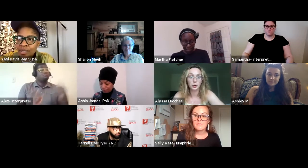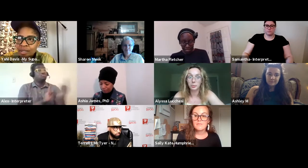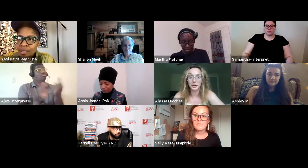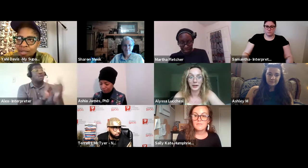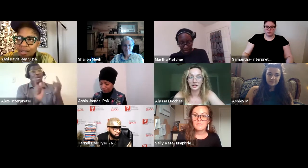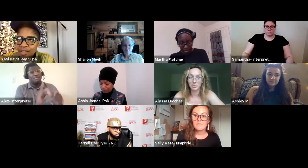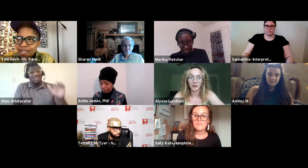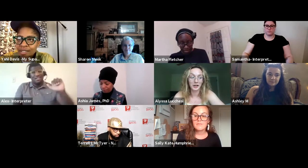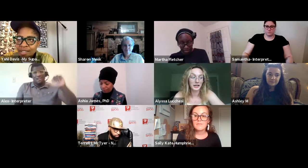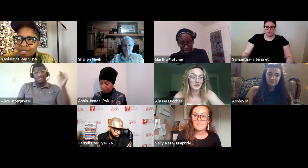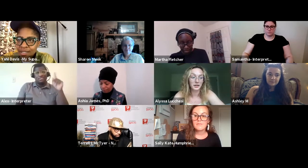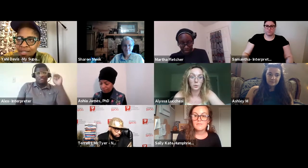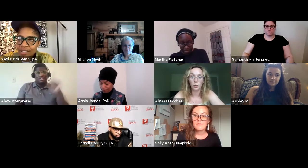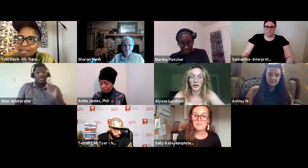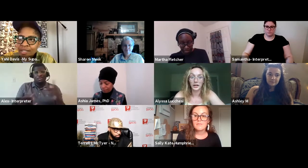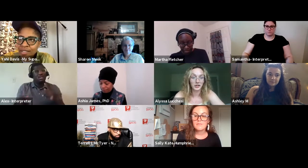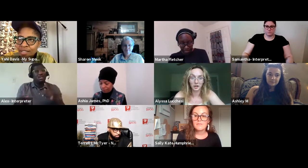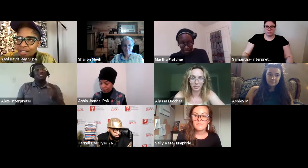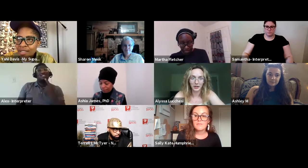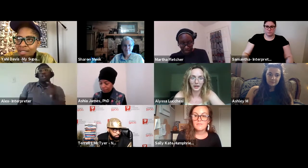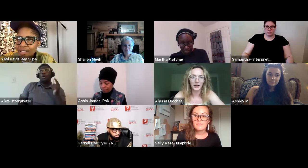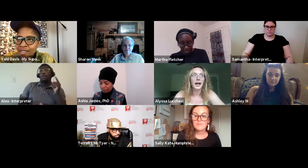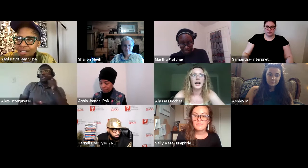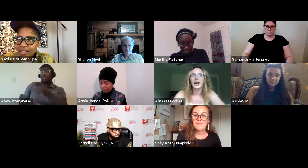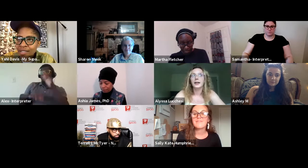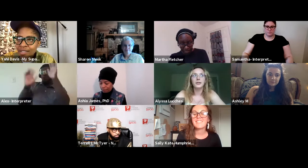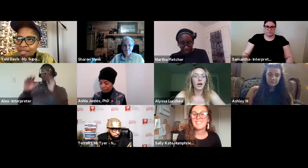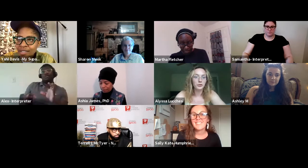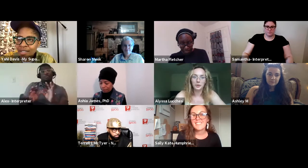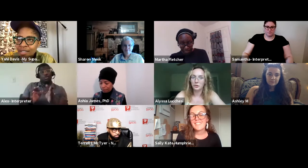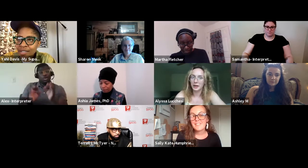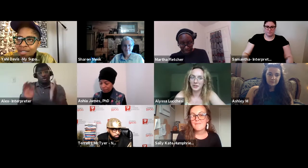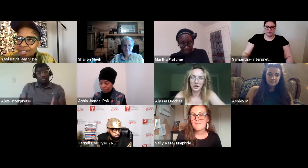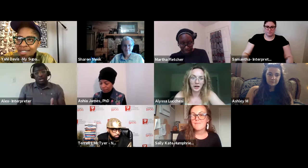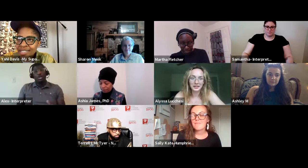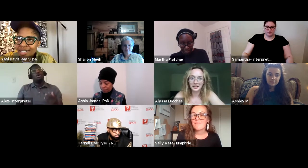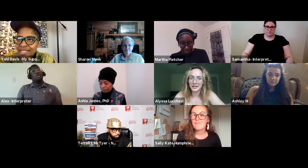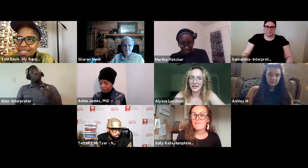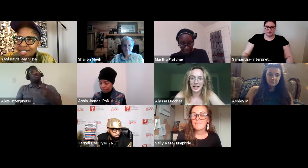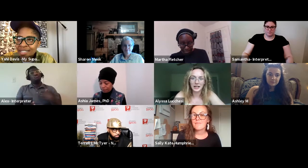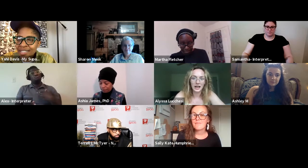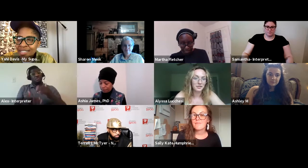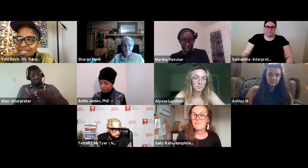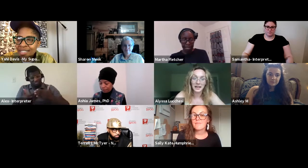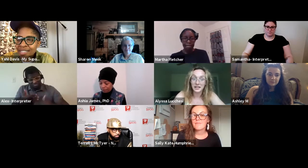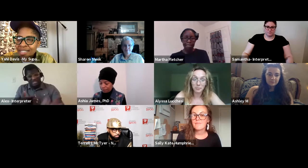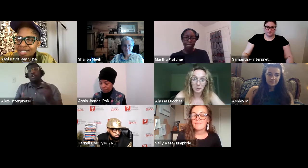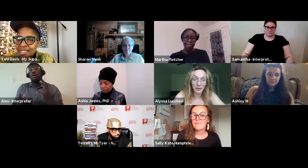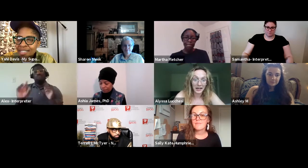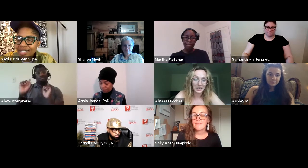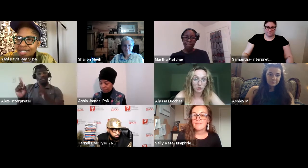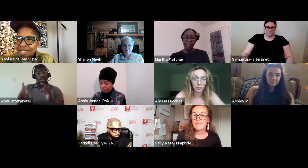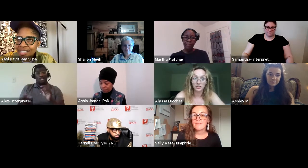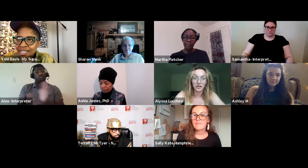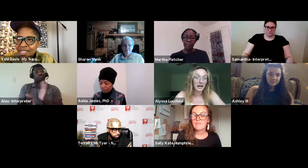said, "You'd be a great interpreter." And I said, "What is an interpreter?" Long story short, I went to RIT and I met deaf people